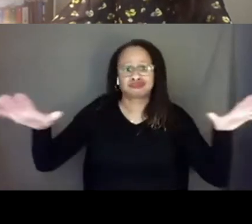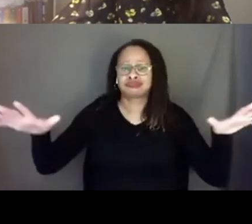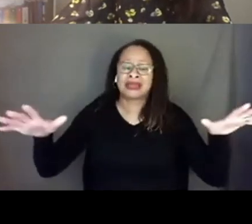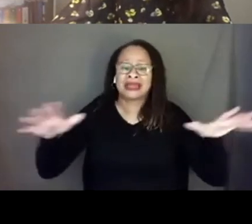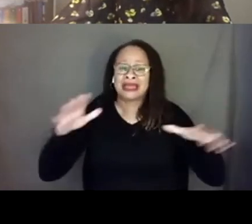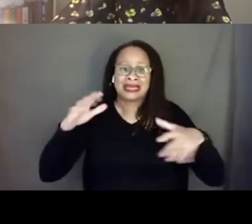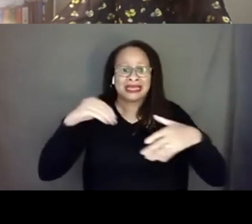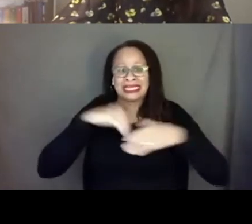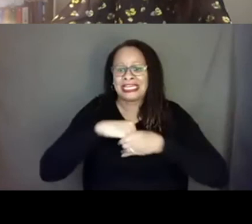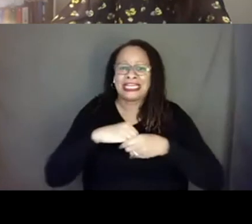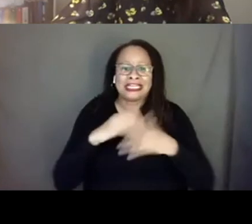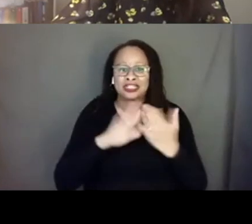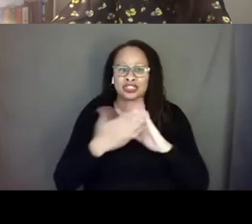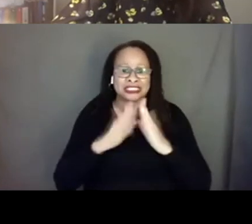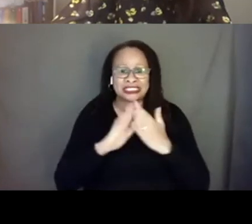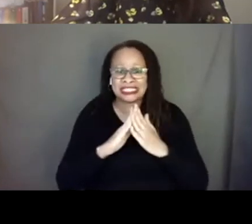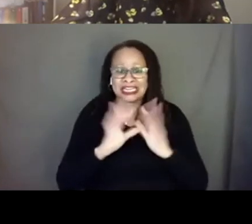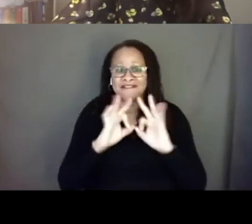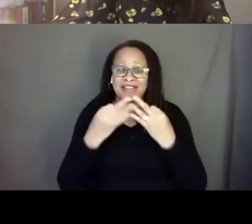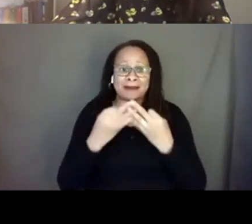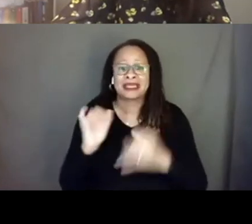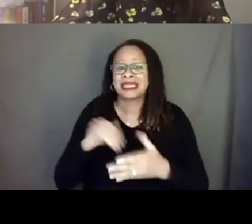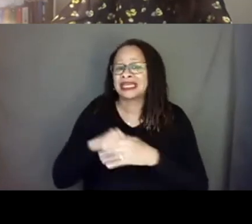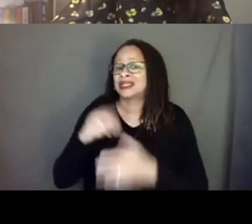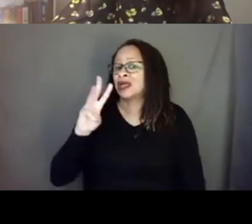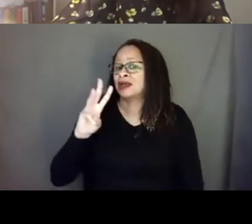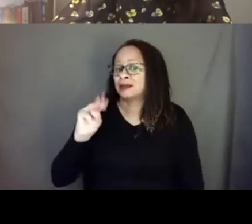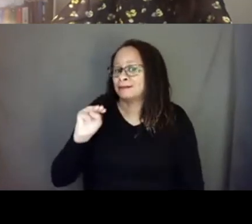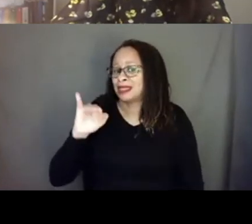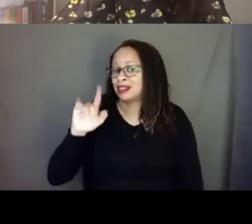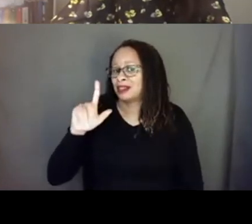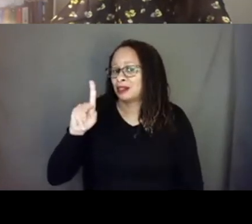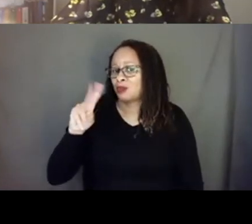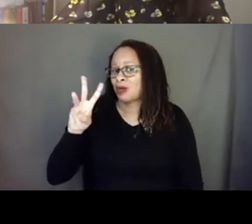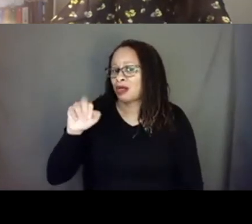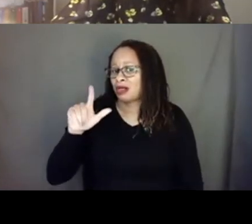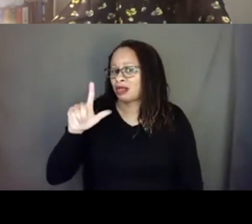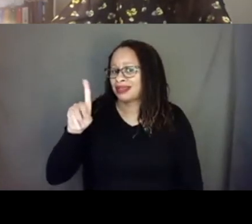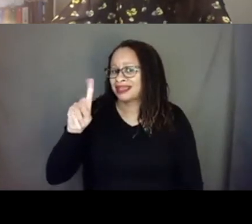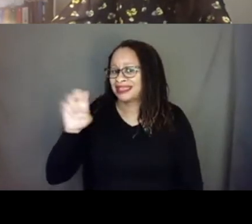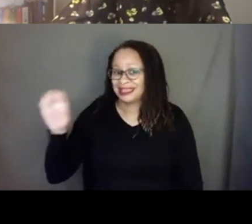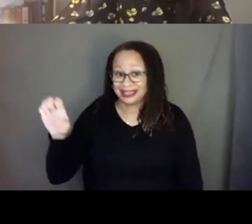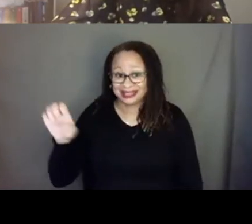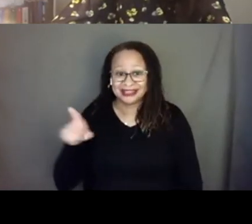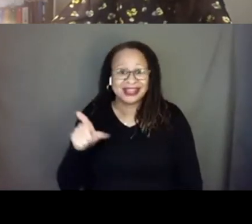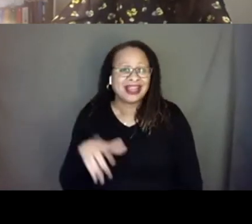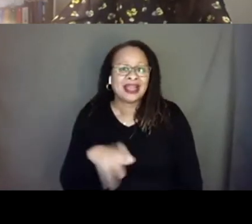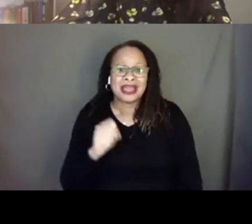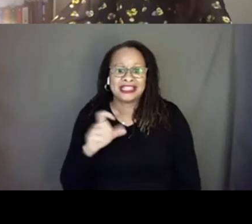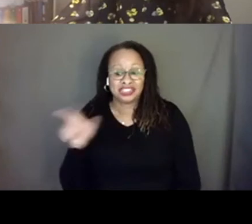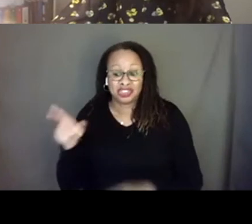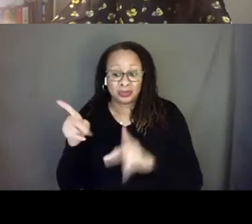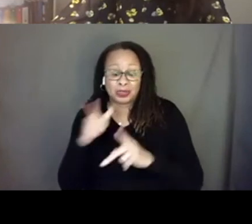city family in Milwaukee. And is the person who really holds her family together and supports everybody.